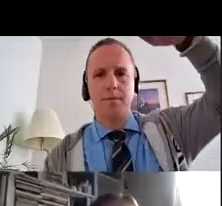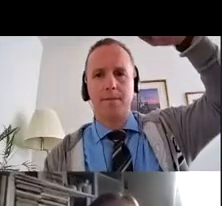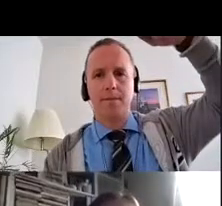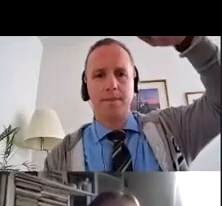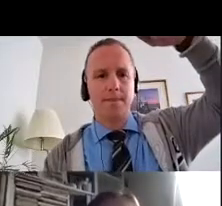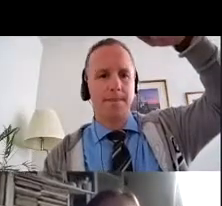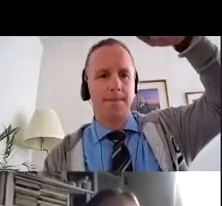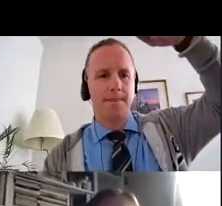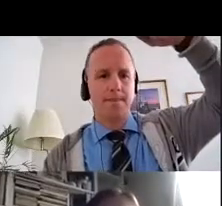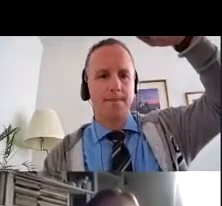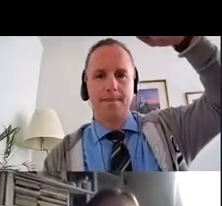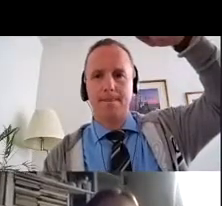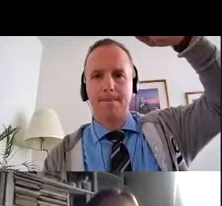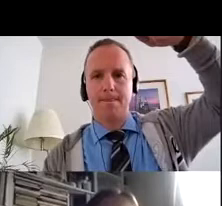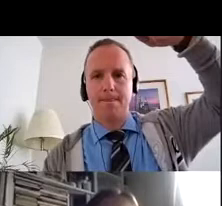room?